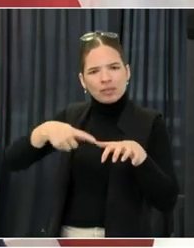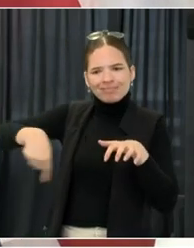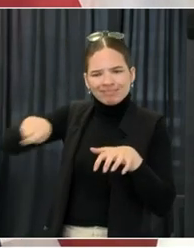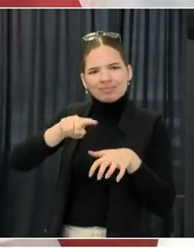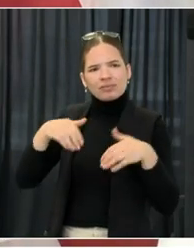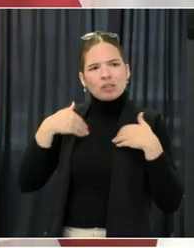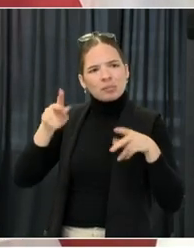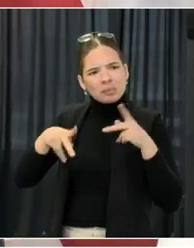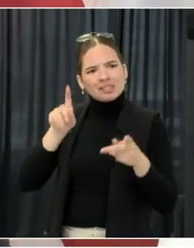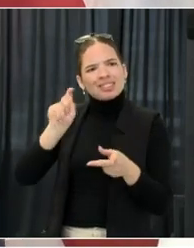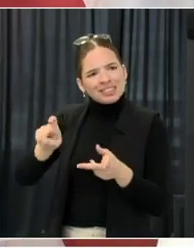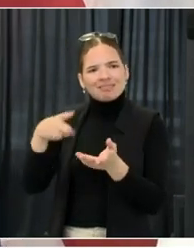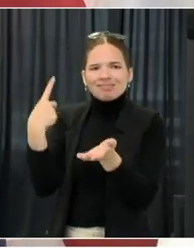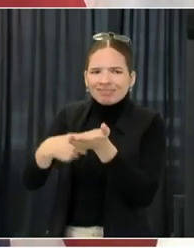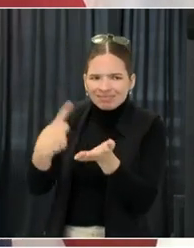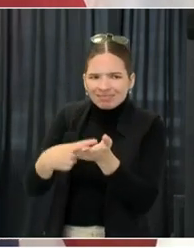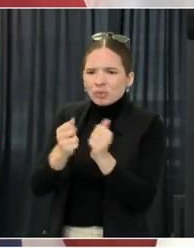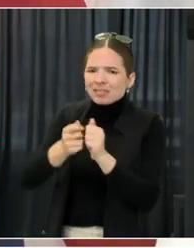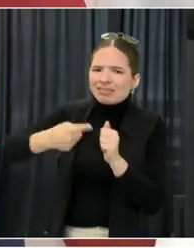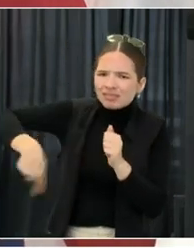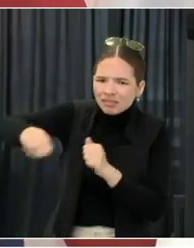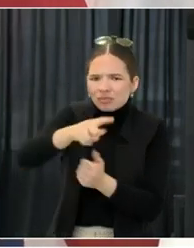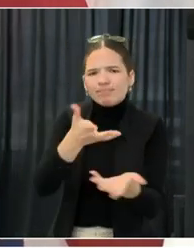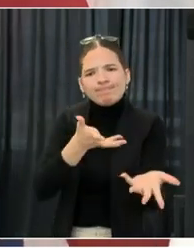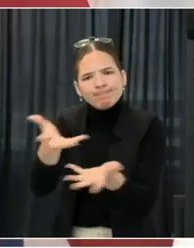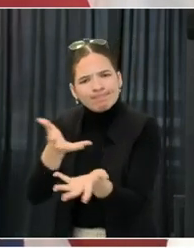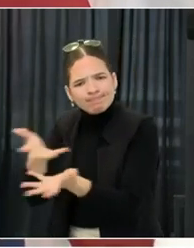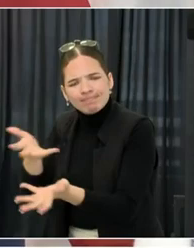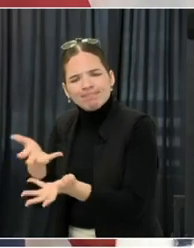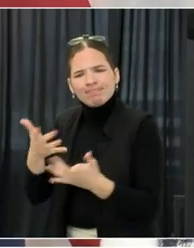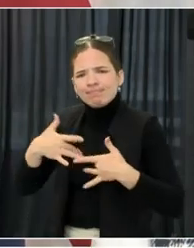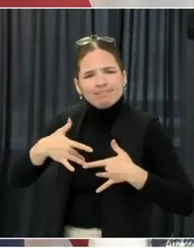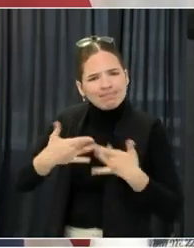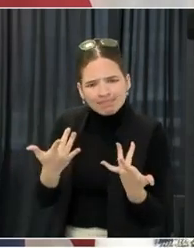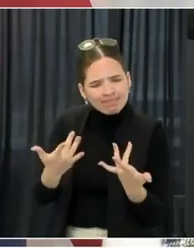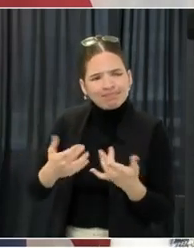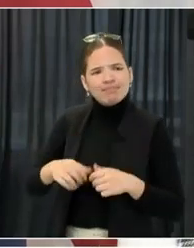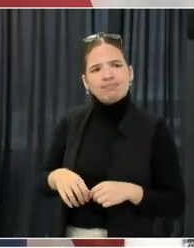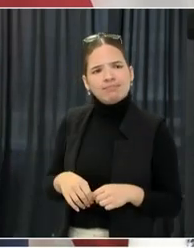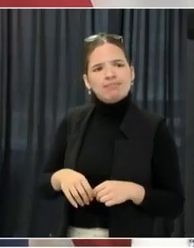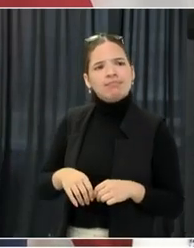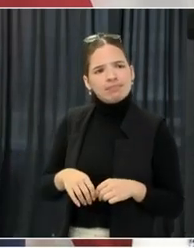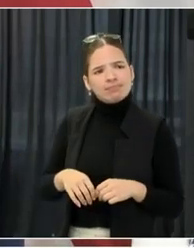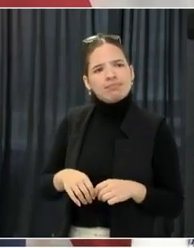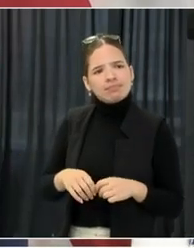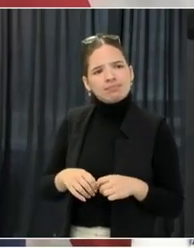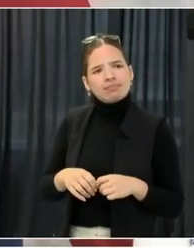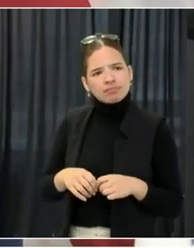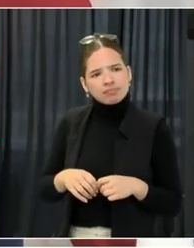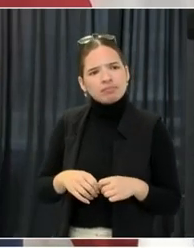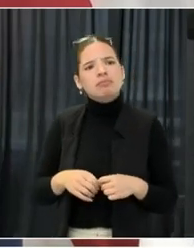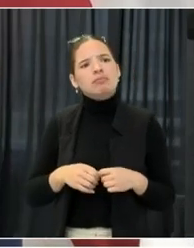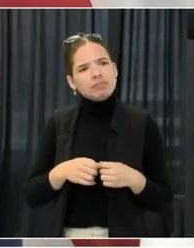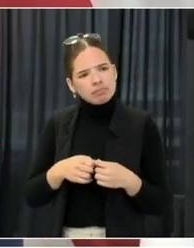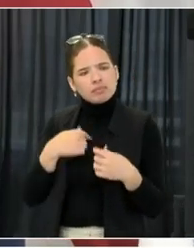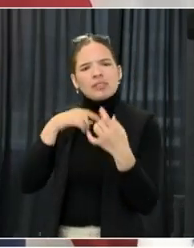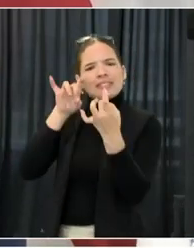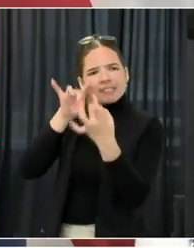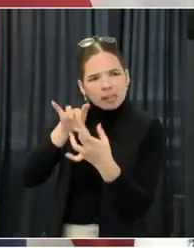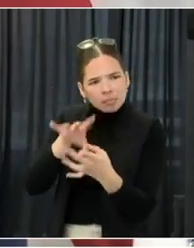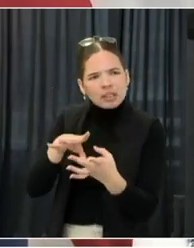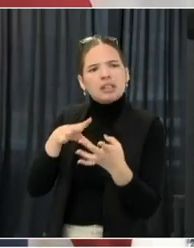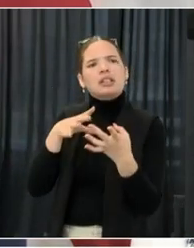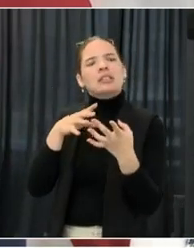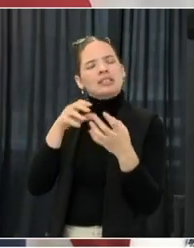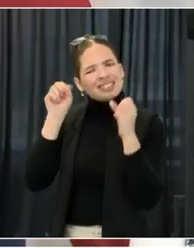are considering as you look for solutions to this problem? Talking and getting feedback directly from young people, yes, is certainly,